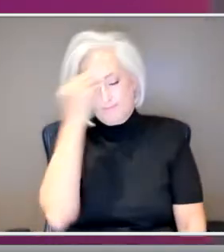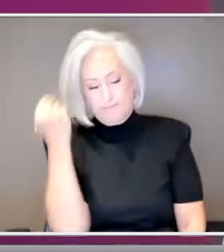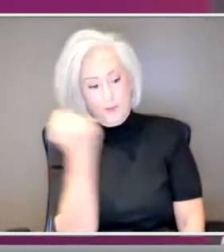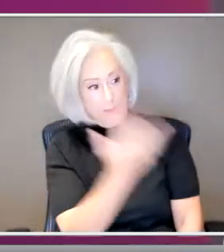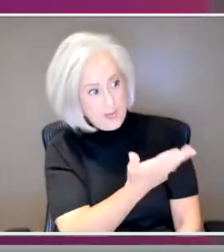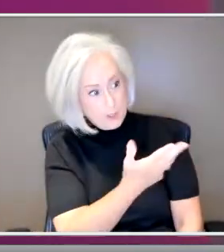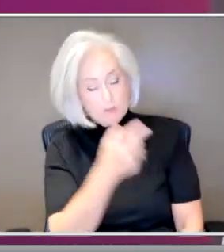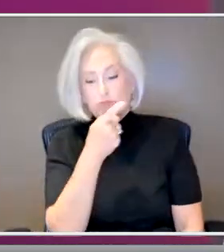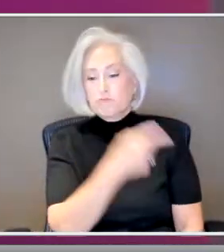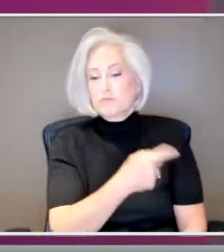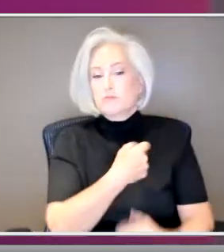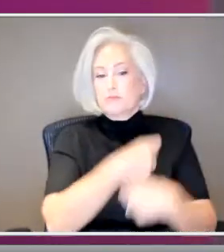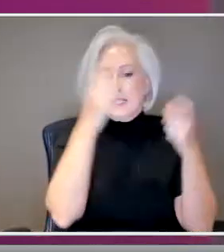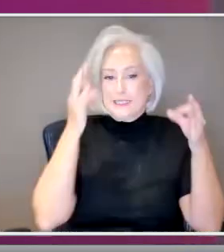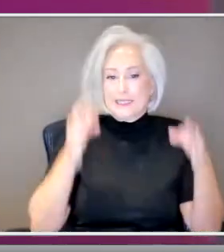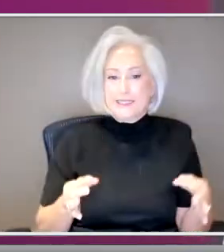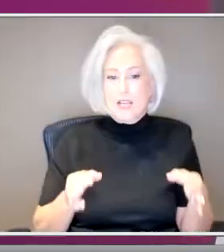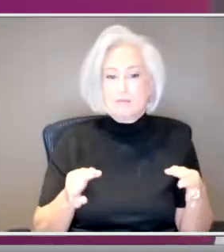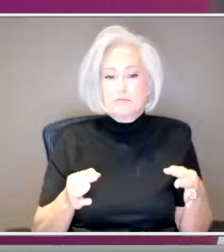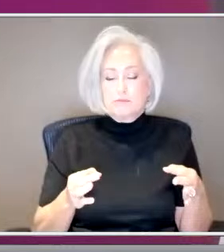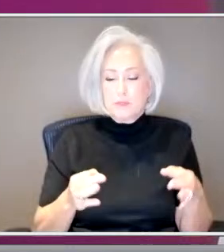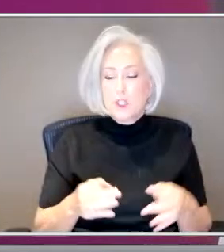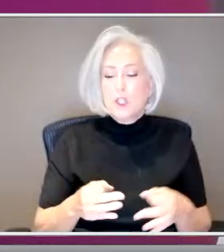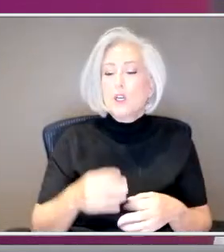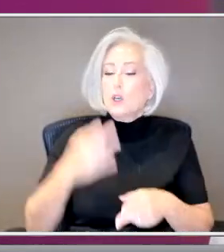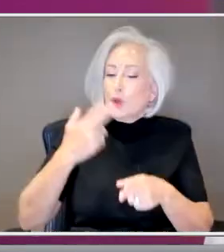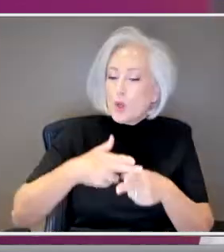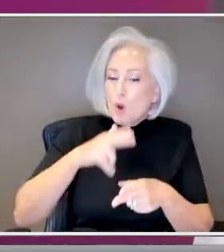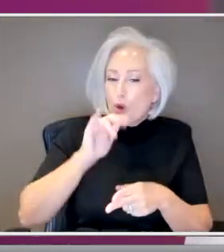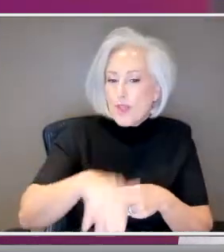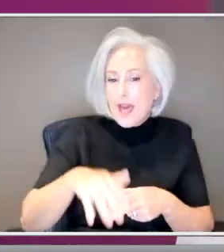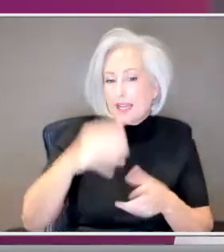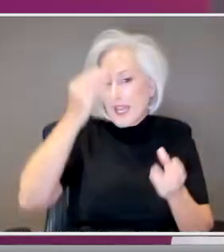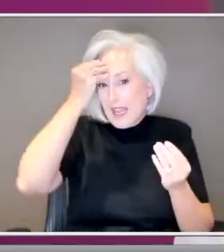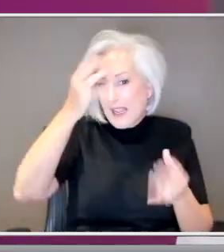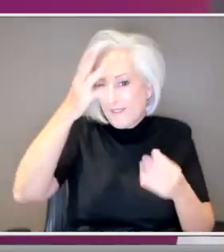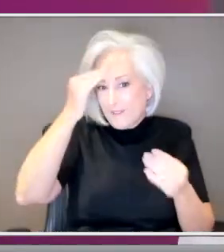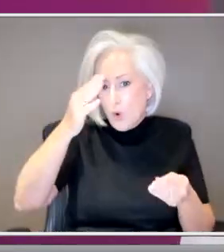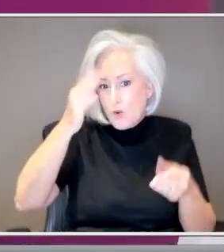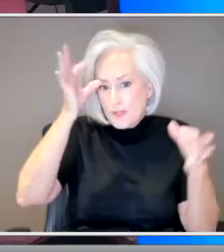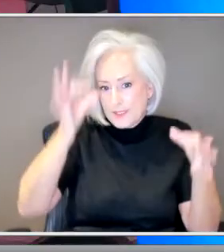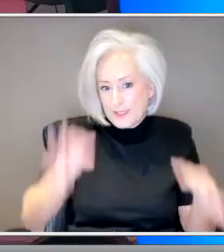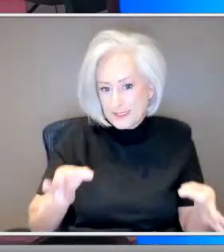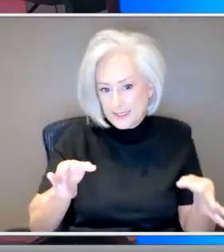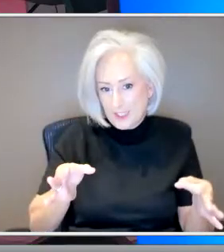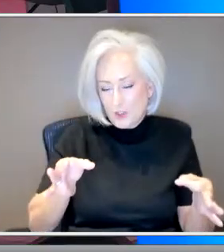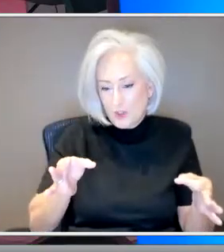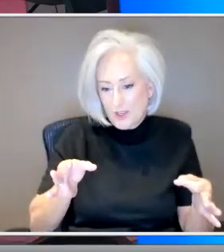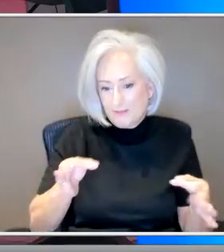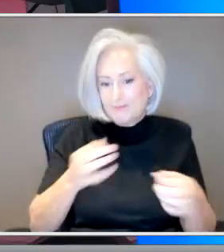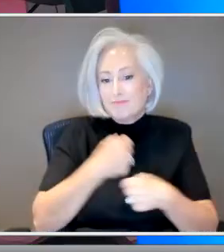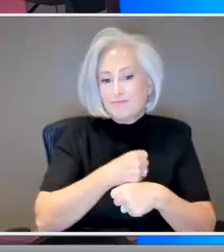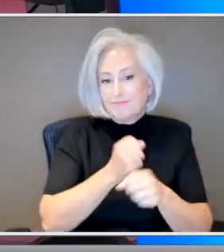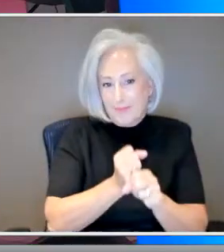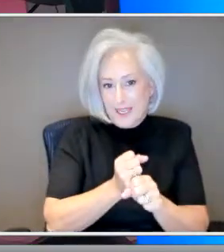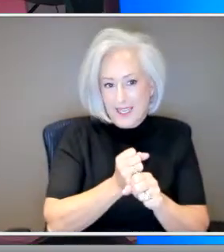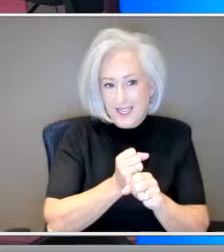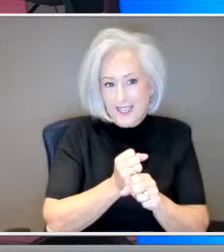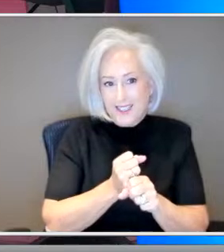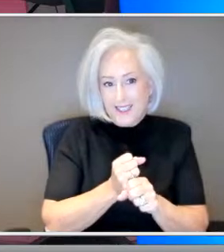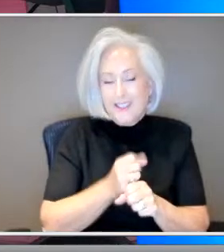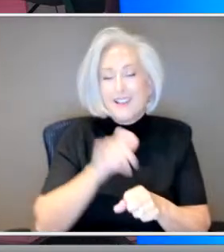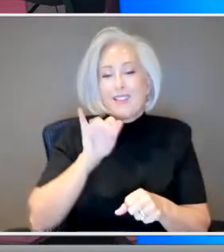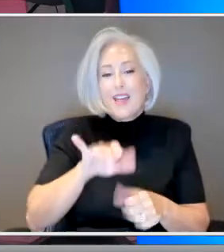informed decision making. We have genetic options for diagnosis, and then I'll tee it over to you for the non-genetic Sure. ways. Yeah.